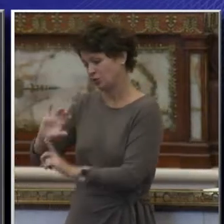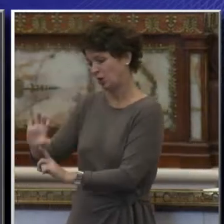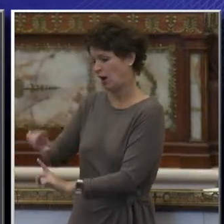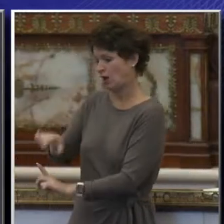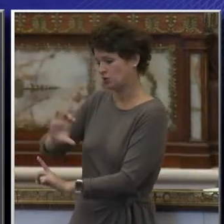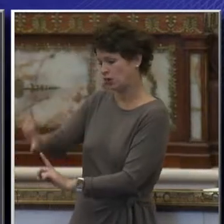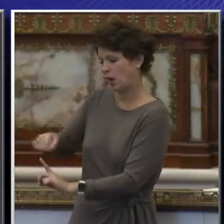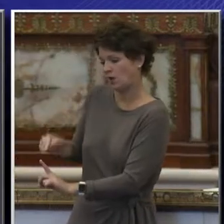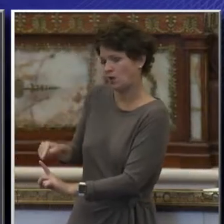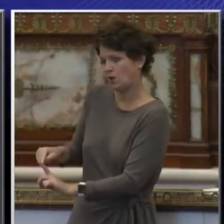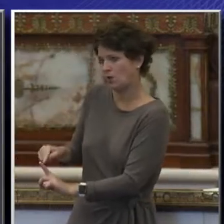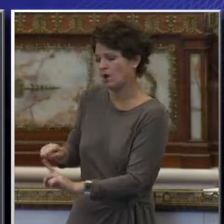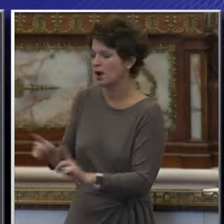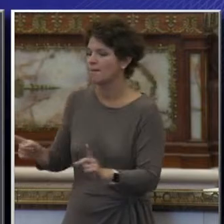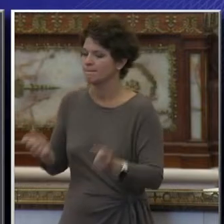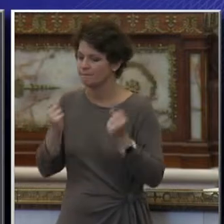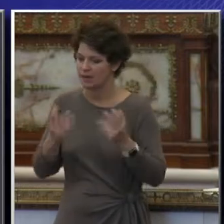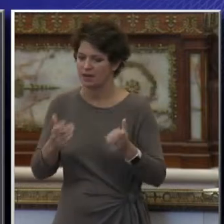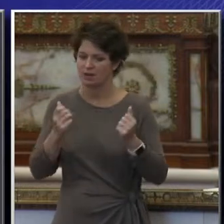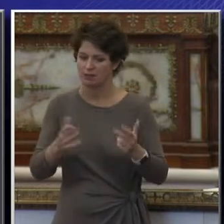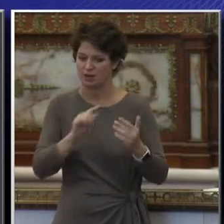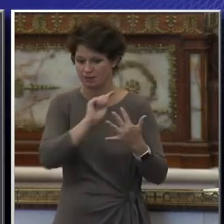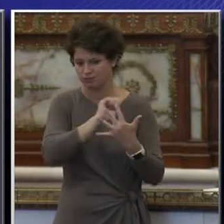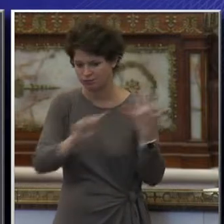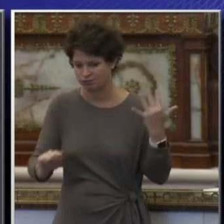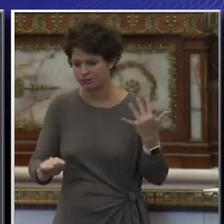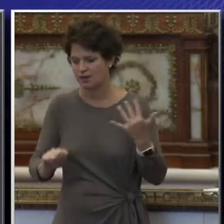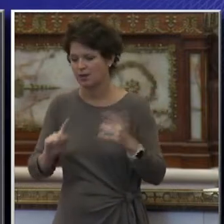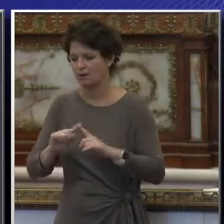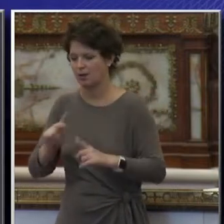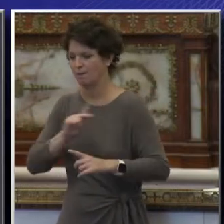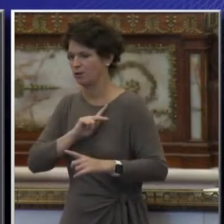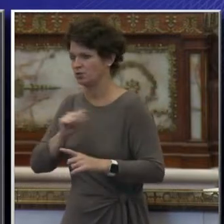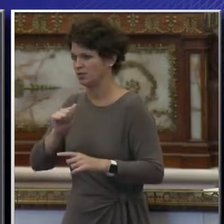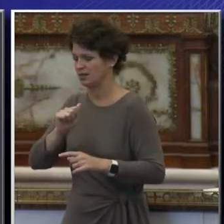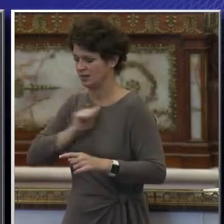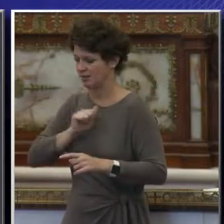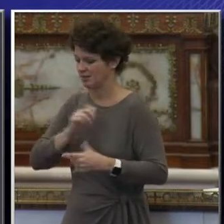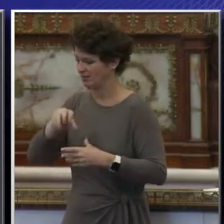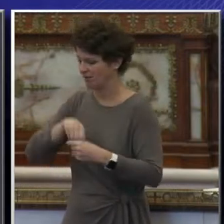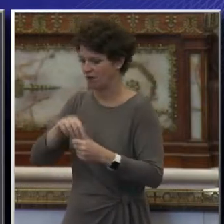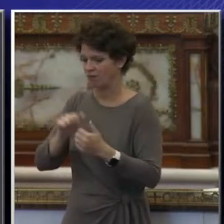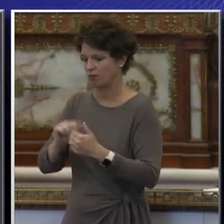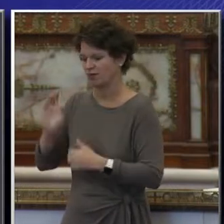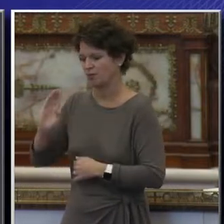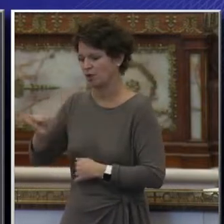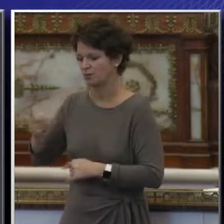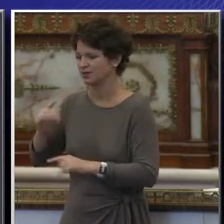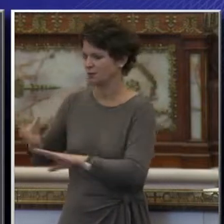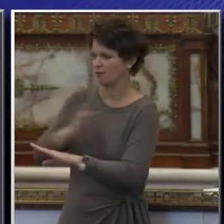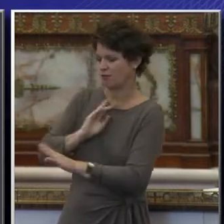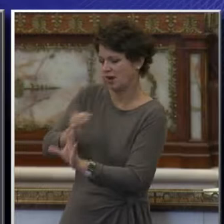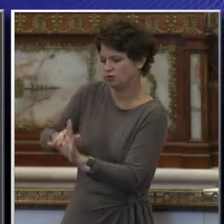least what we've done. I know we've done a lot at Trade Point. I just wasn't personally involved with it because it was a little bit ahead of my time.